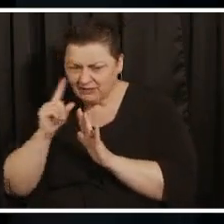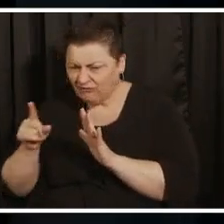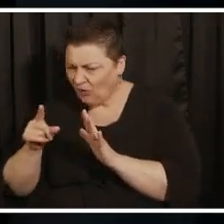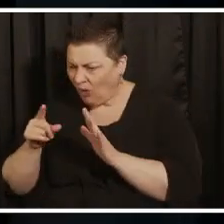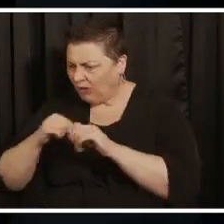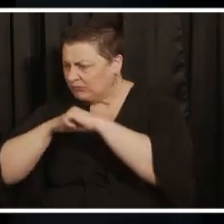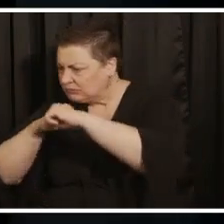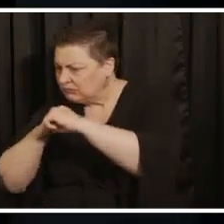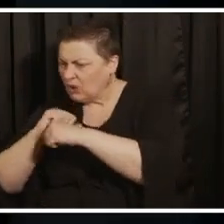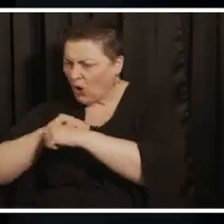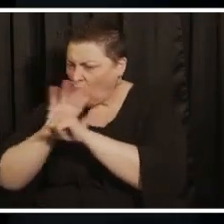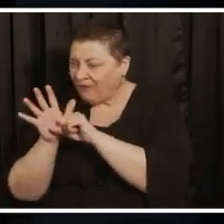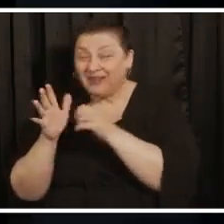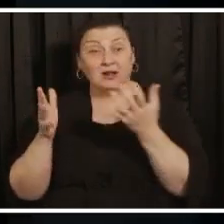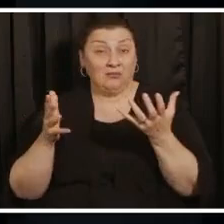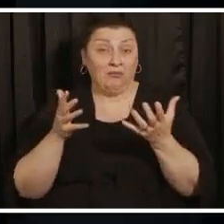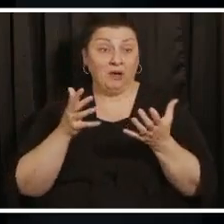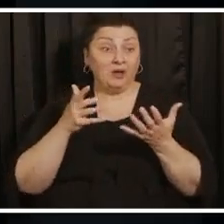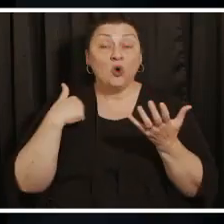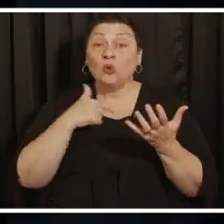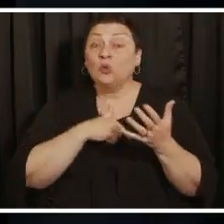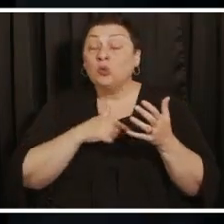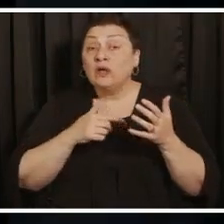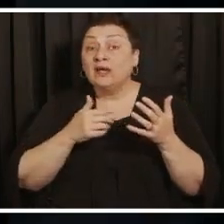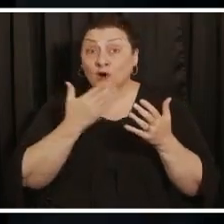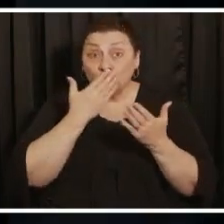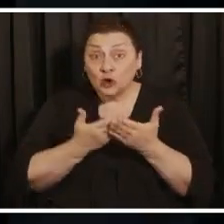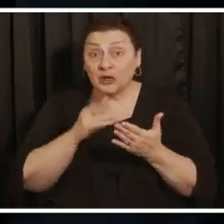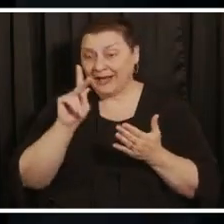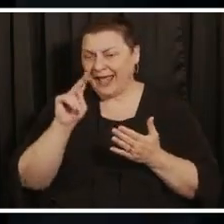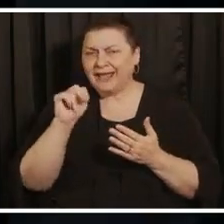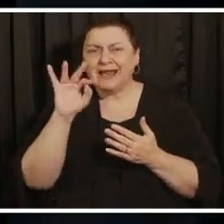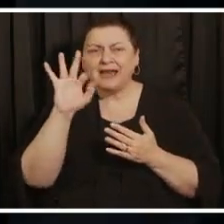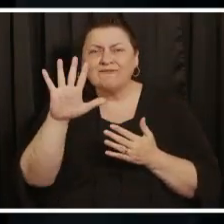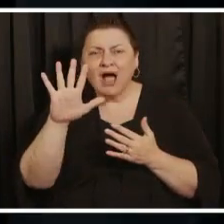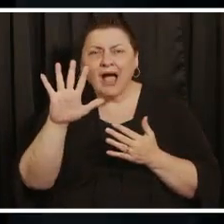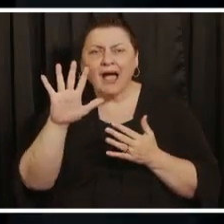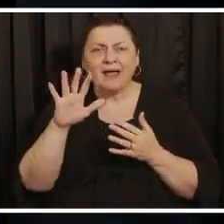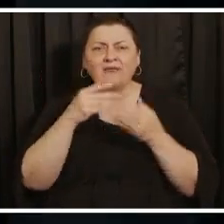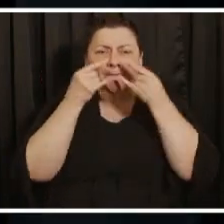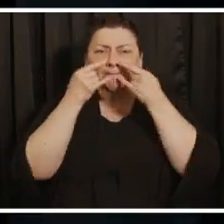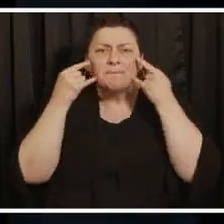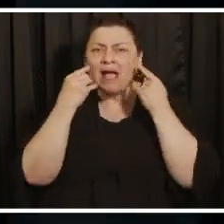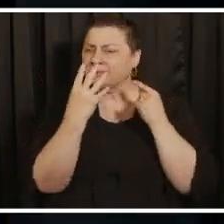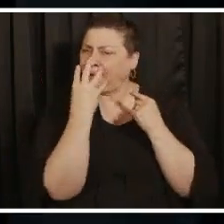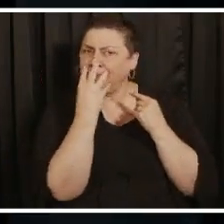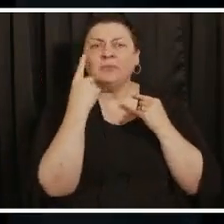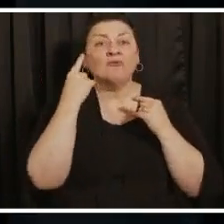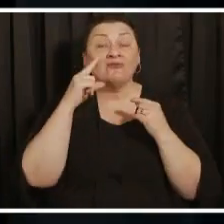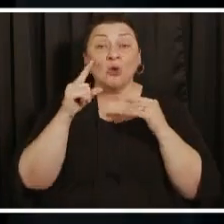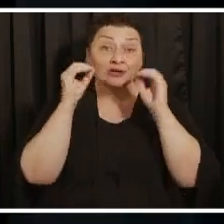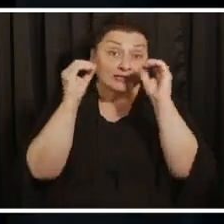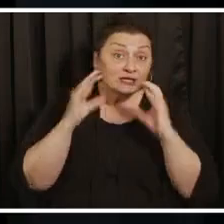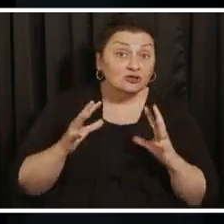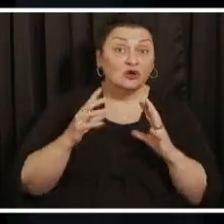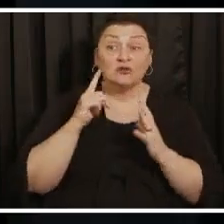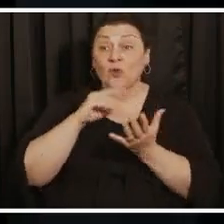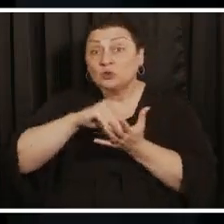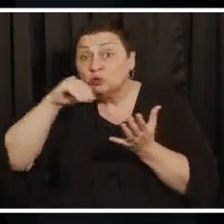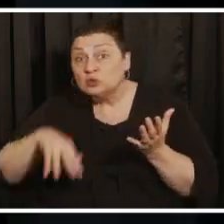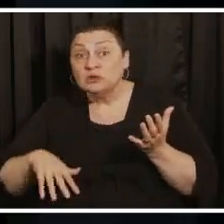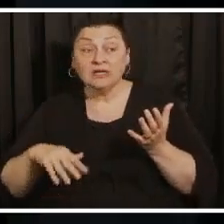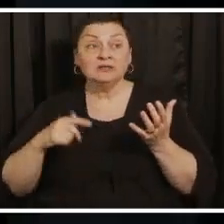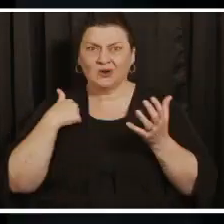support things like mask wearing with quality medical grade masks for teachers. We support testing, putting our money where our mouth is. Well, frankly, it's the